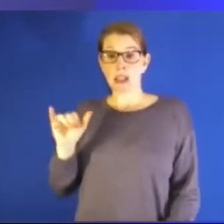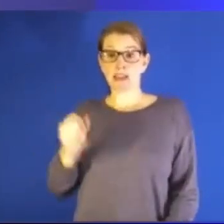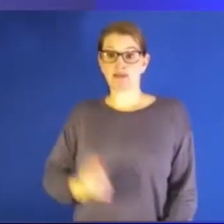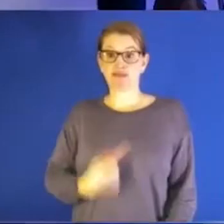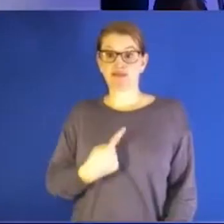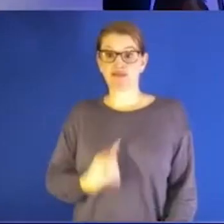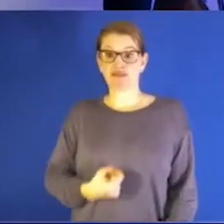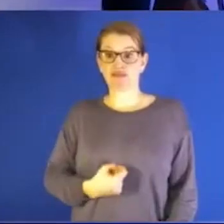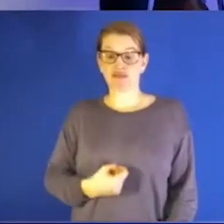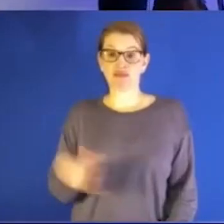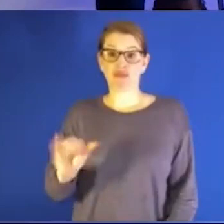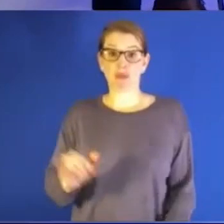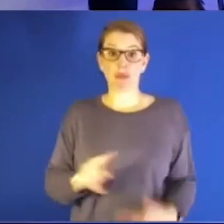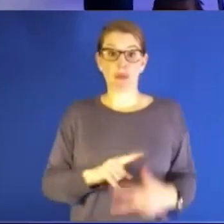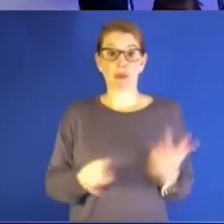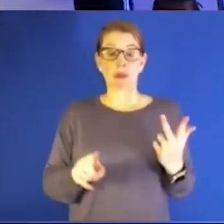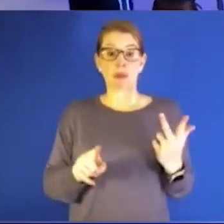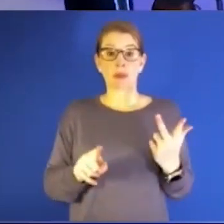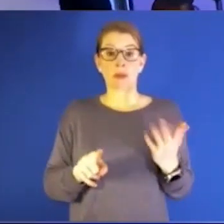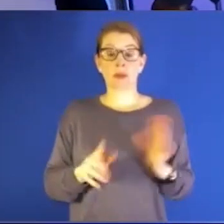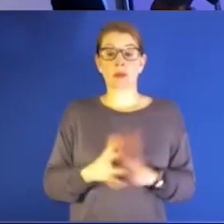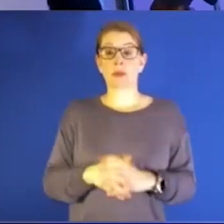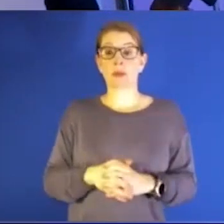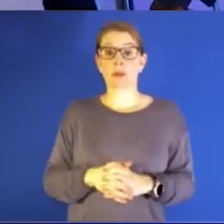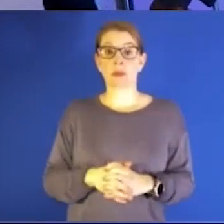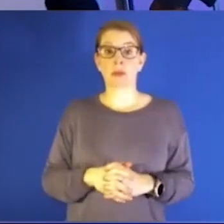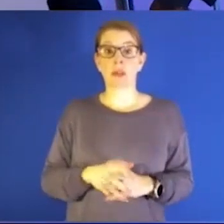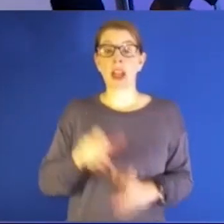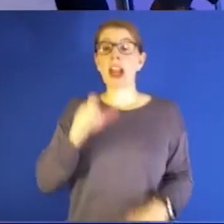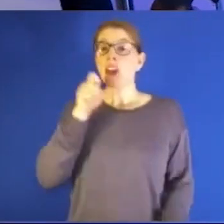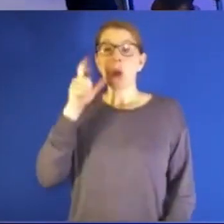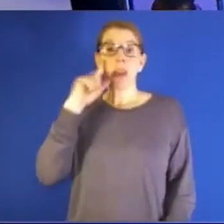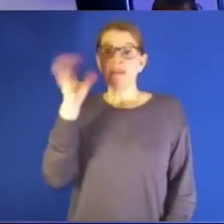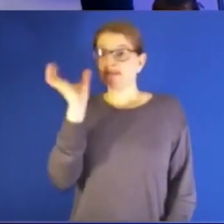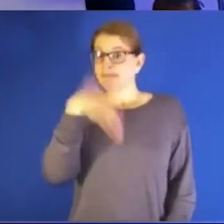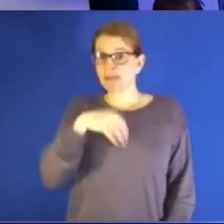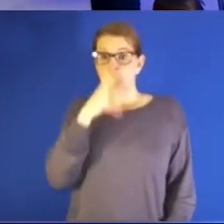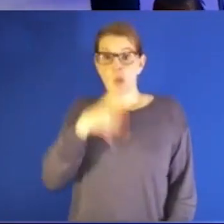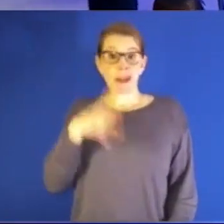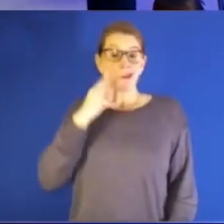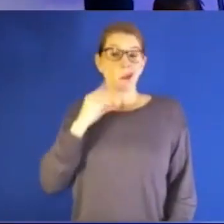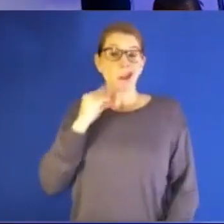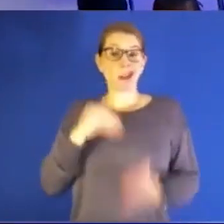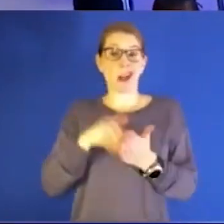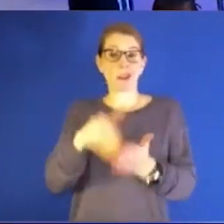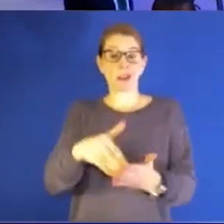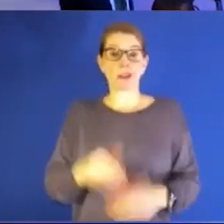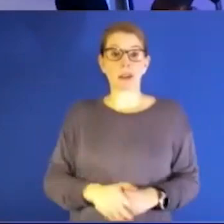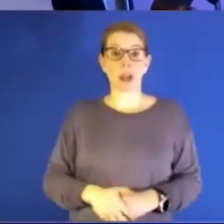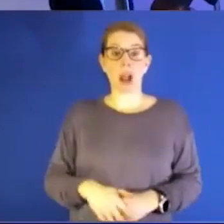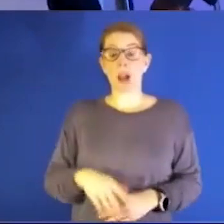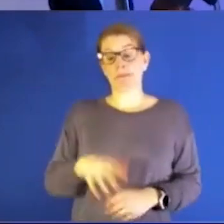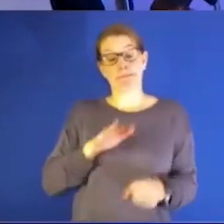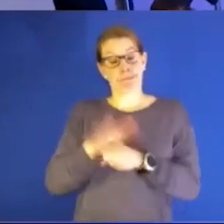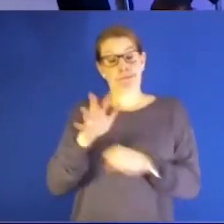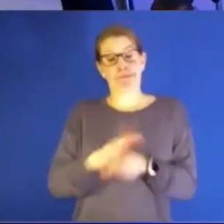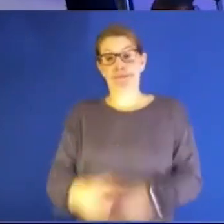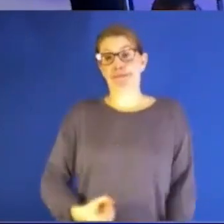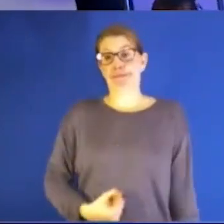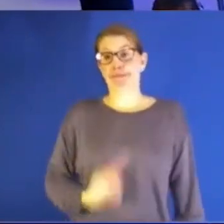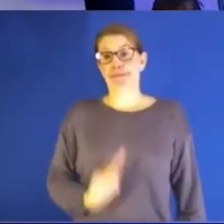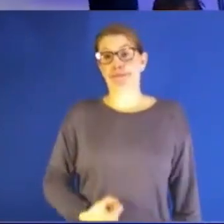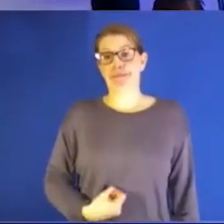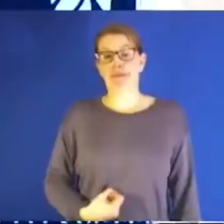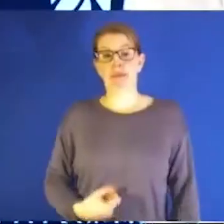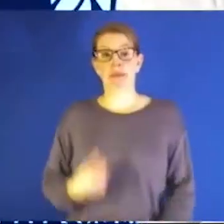I find it no coincidence that women are the ones experiencing this all the time. Oh, So listen, very I got plenty of reflux. I really want a little extra